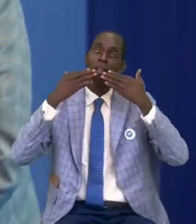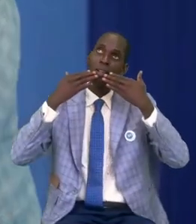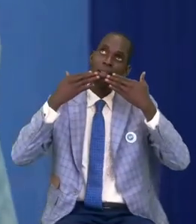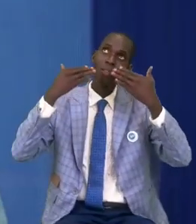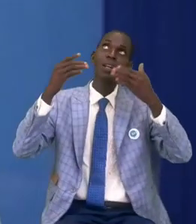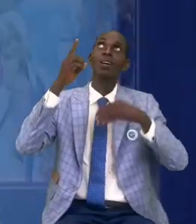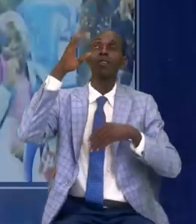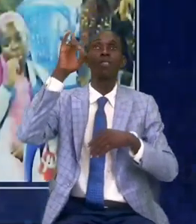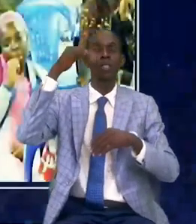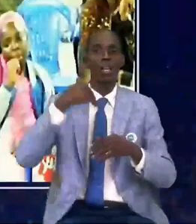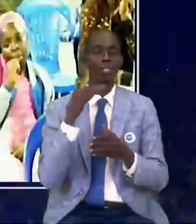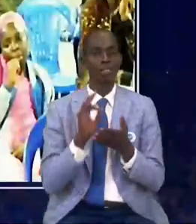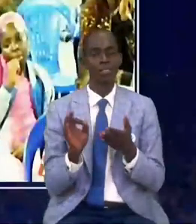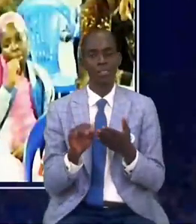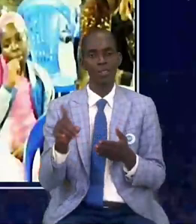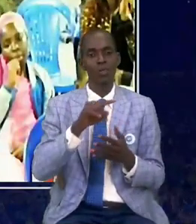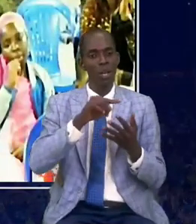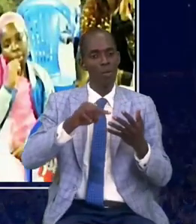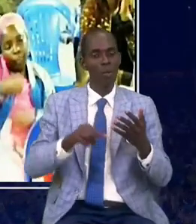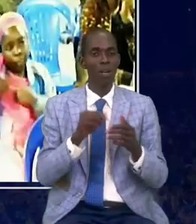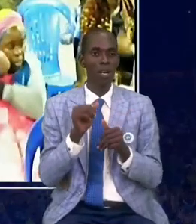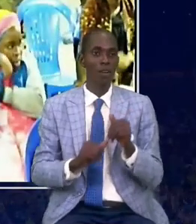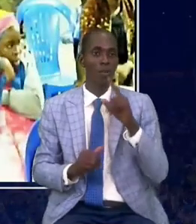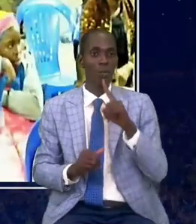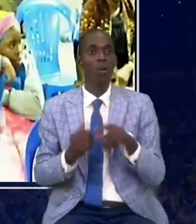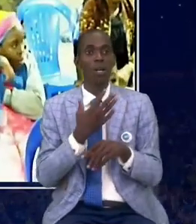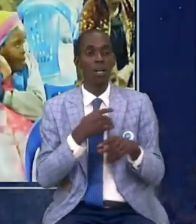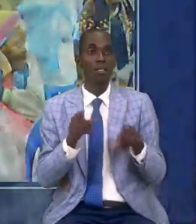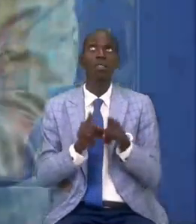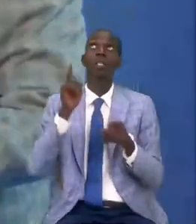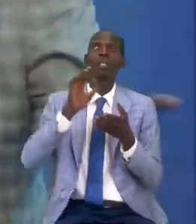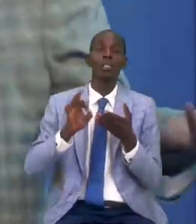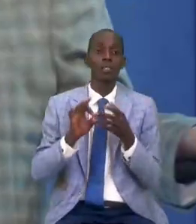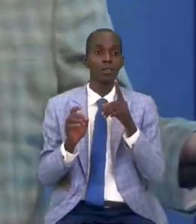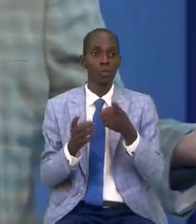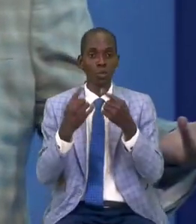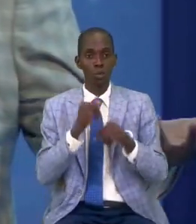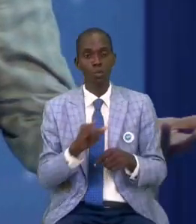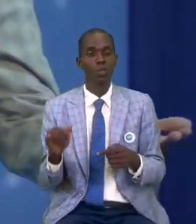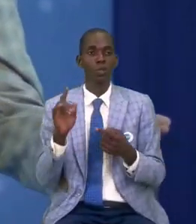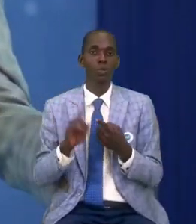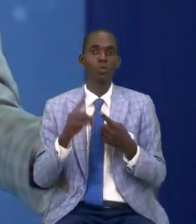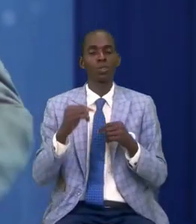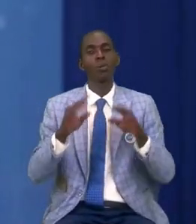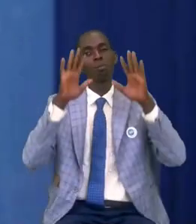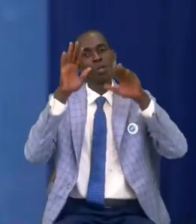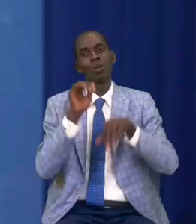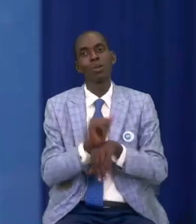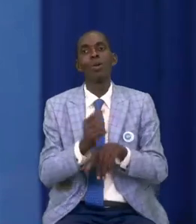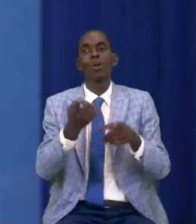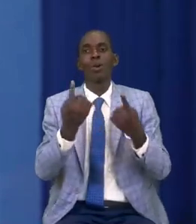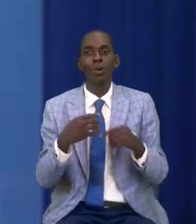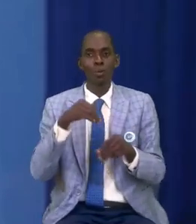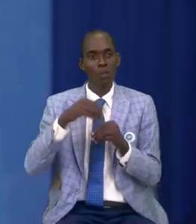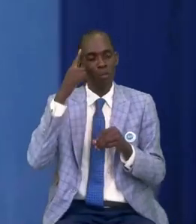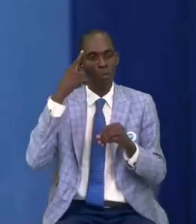you. Come in for your miracle. Come in for the power. Come in for the salvation. And come